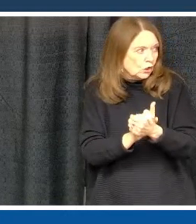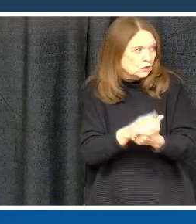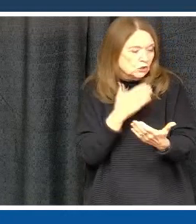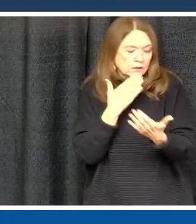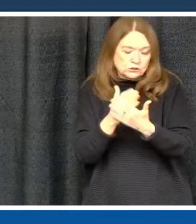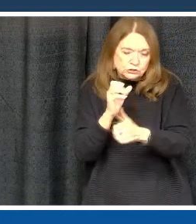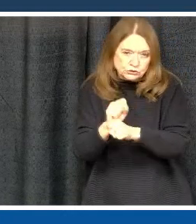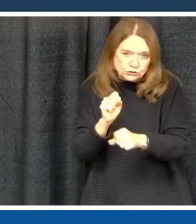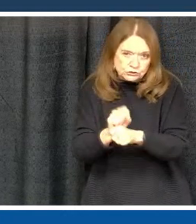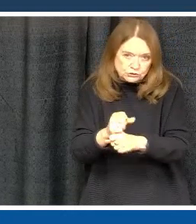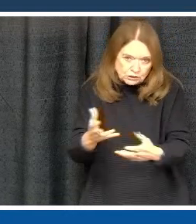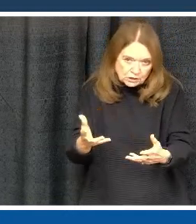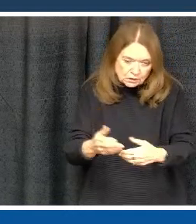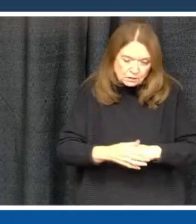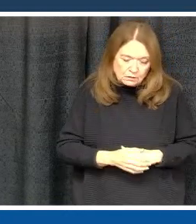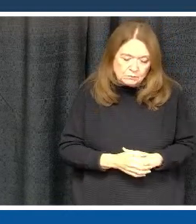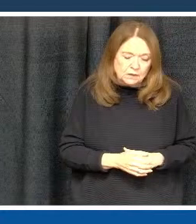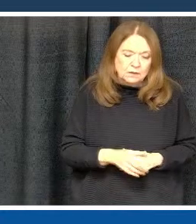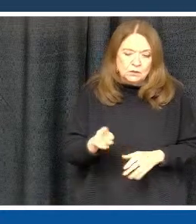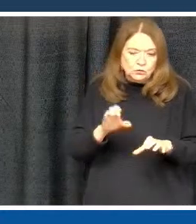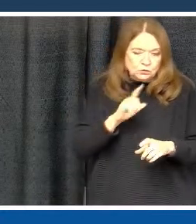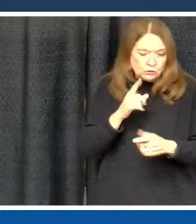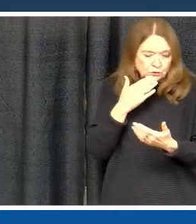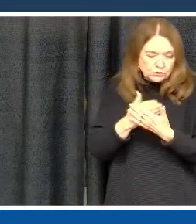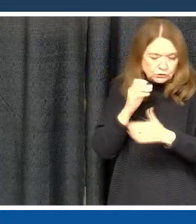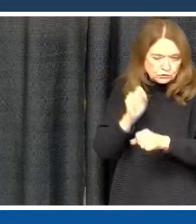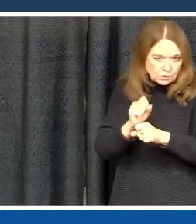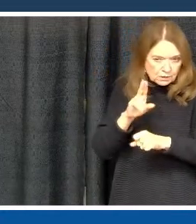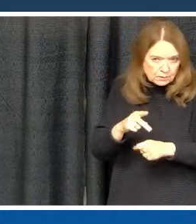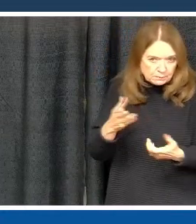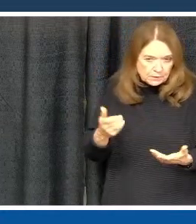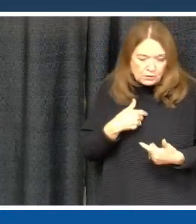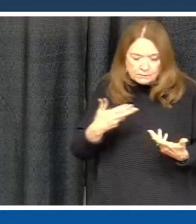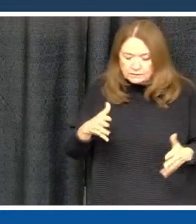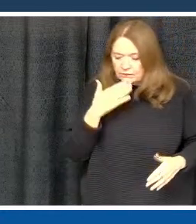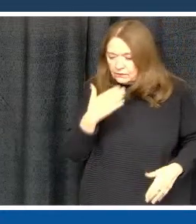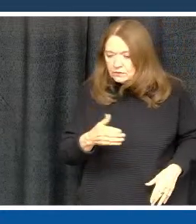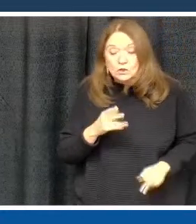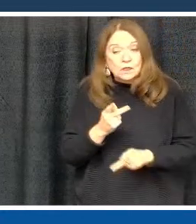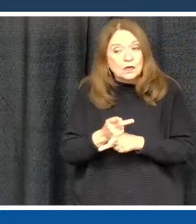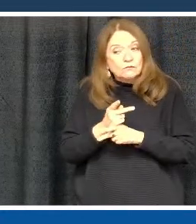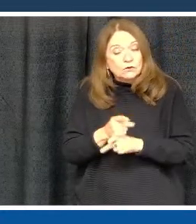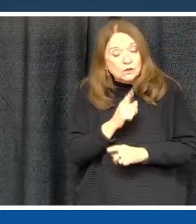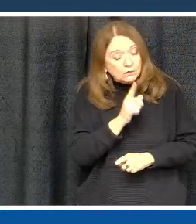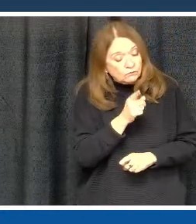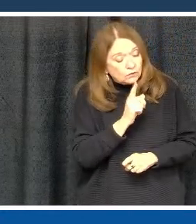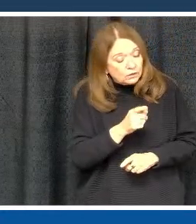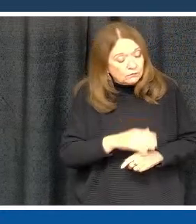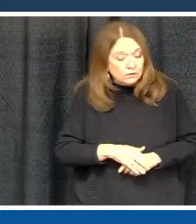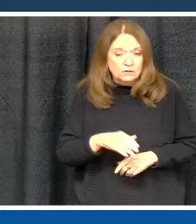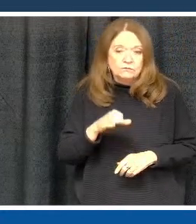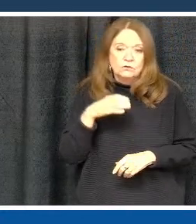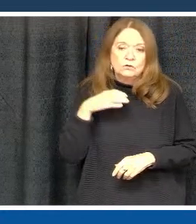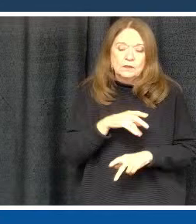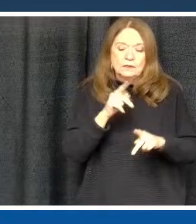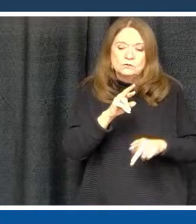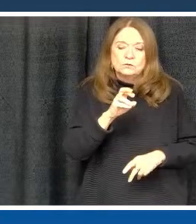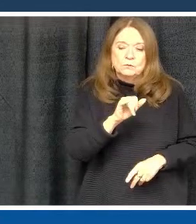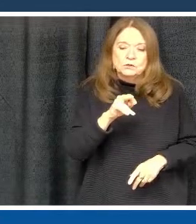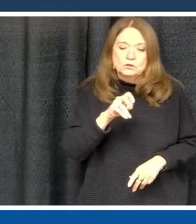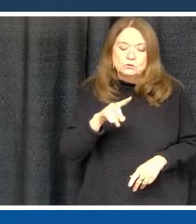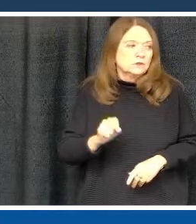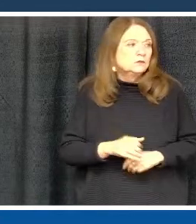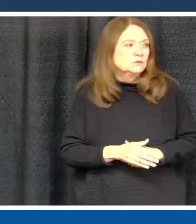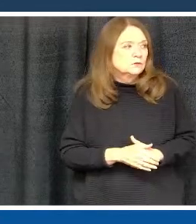job. You're doing a really good job up here. I'm done. Thank you. Careful. Councilperson Reynolds.